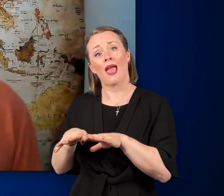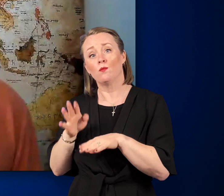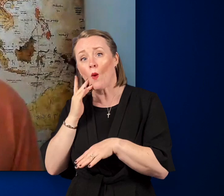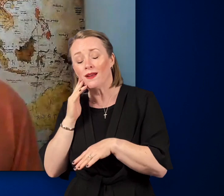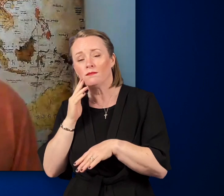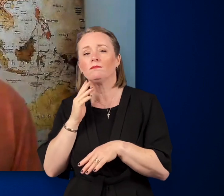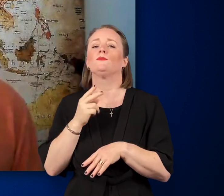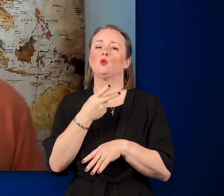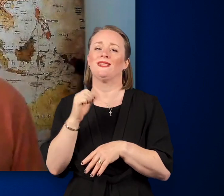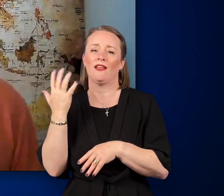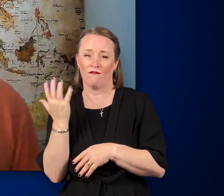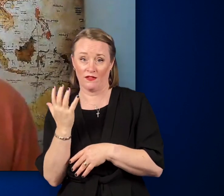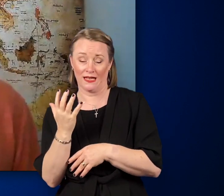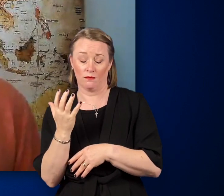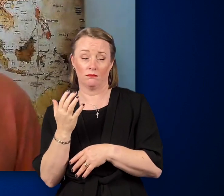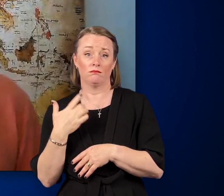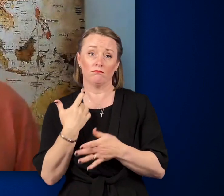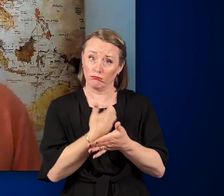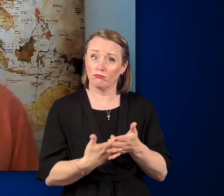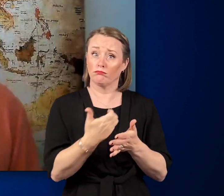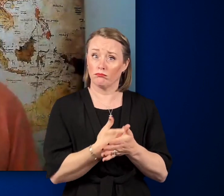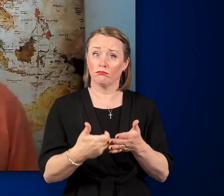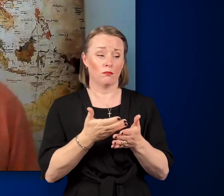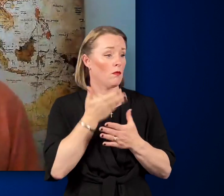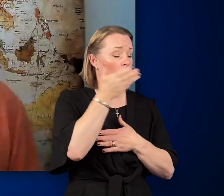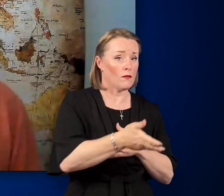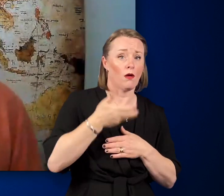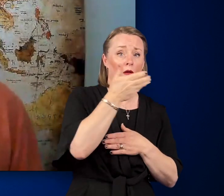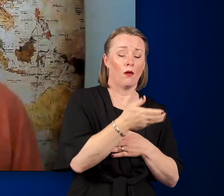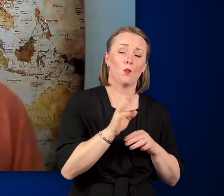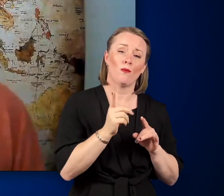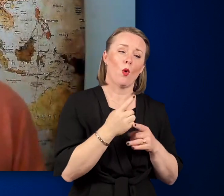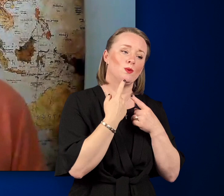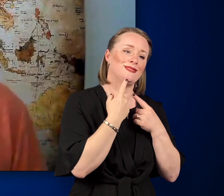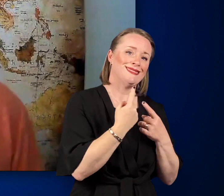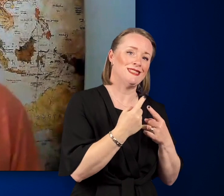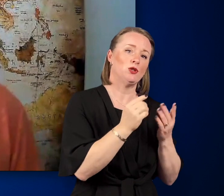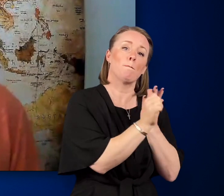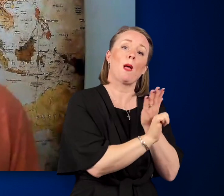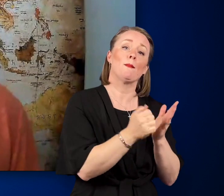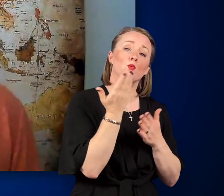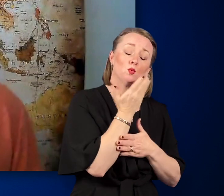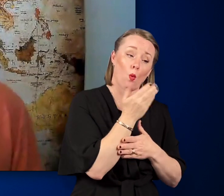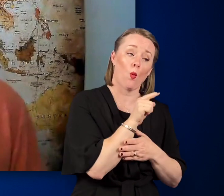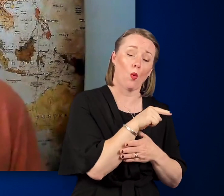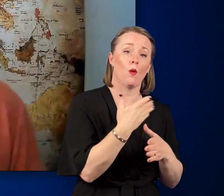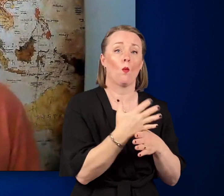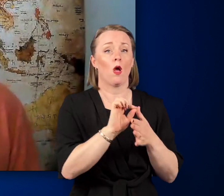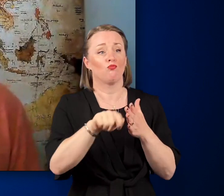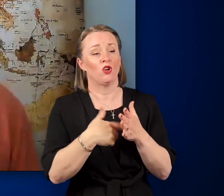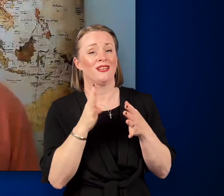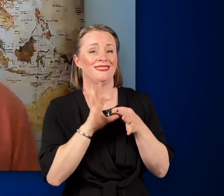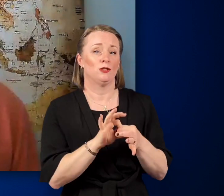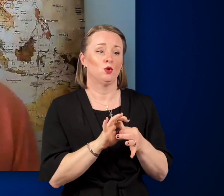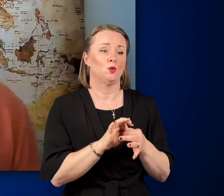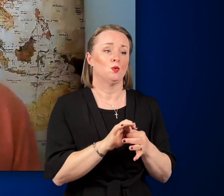there. I travel out there several times a year, both to teach at the Bible school and work on projects relating to